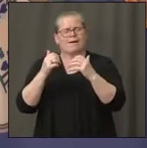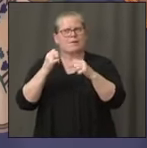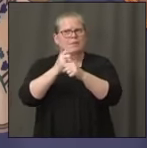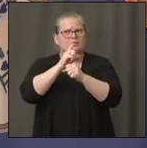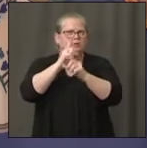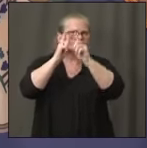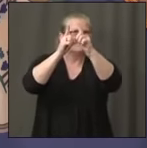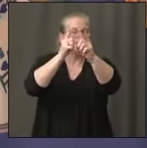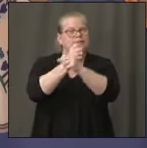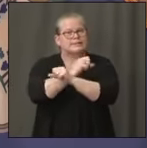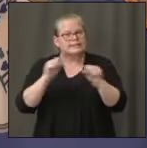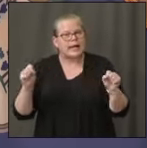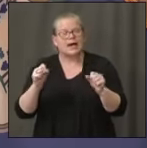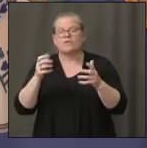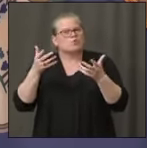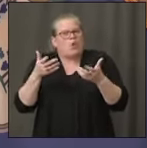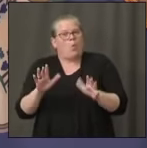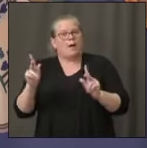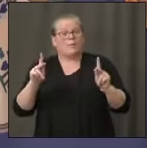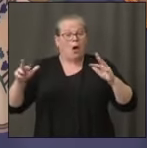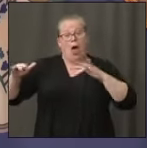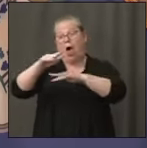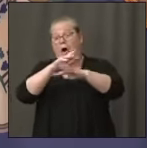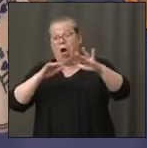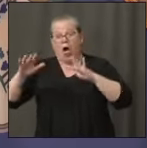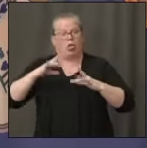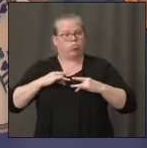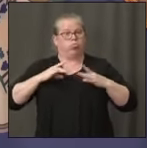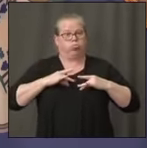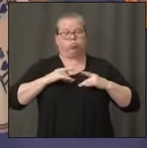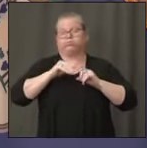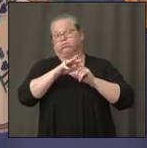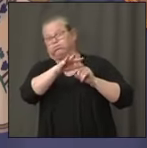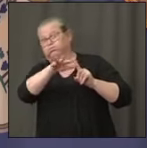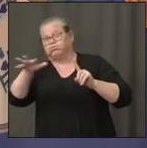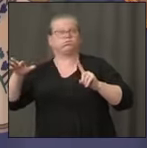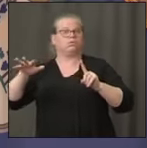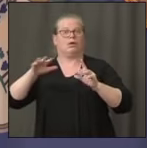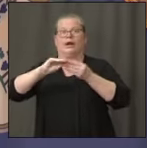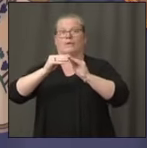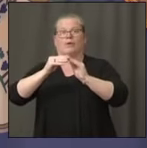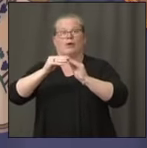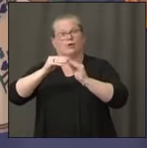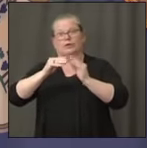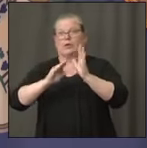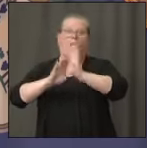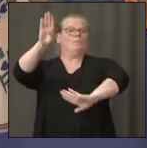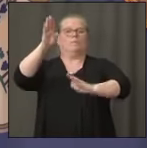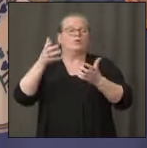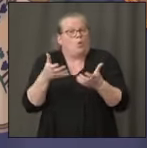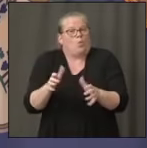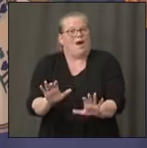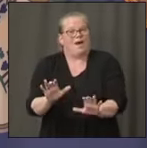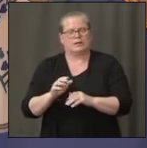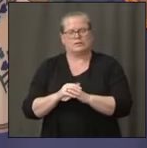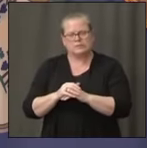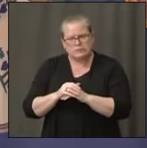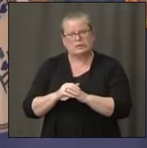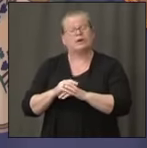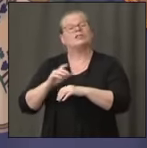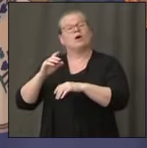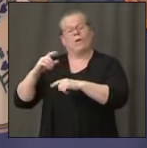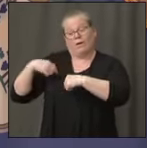promote the infections. And we're learning from what we've done at the beaches and the parks, limiting parking a